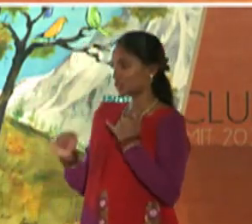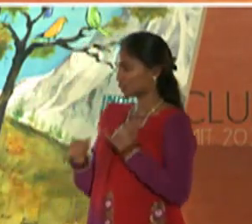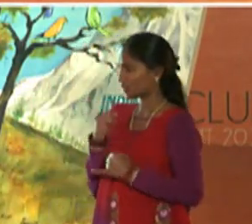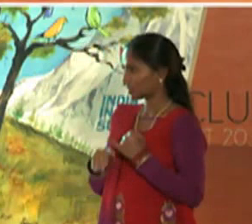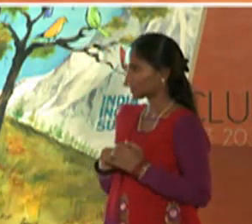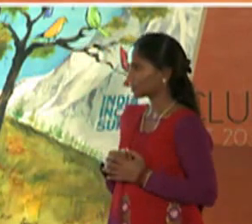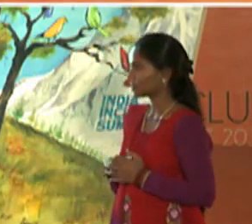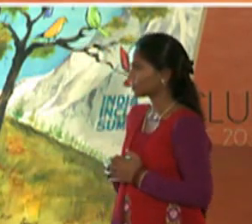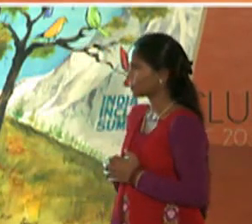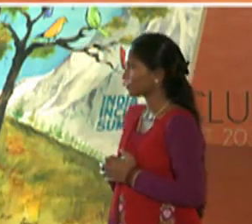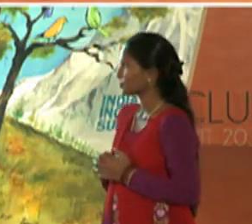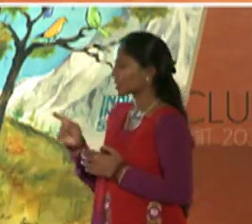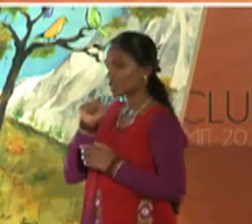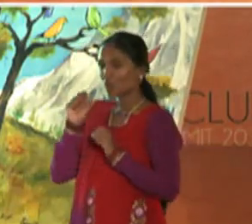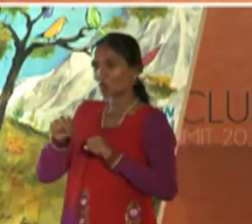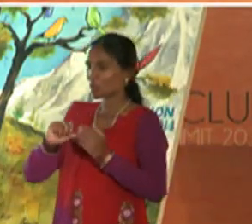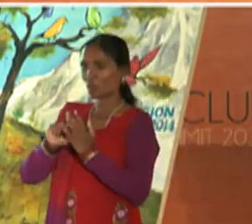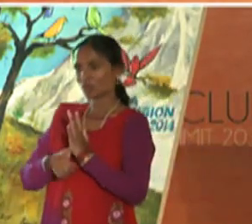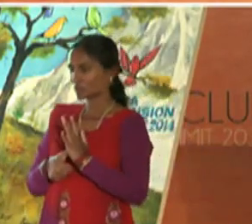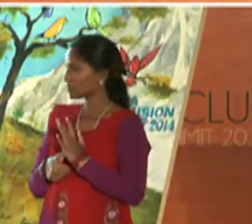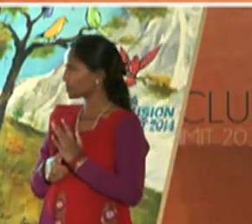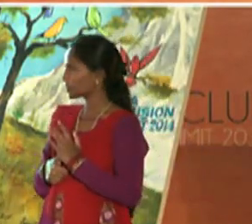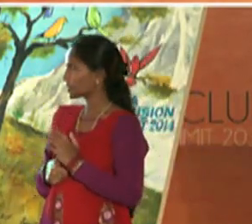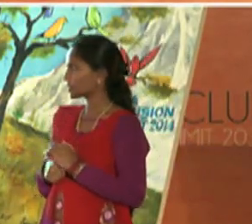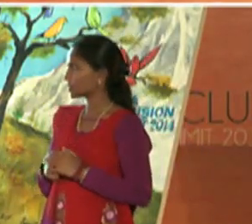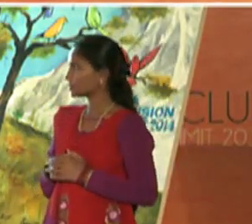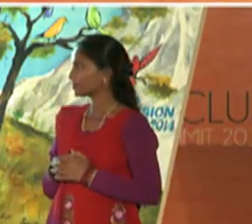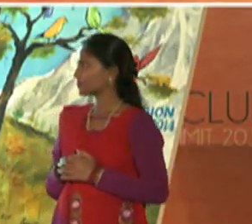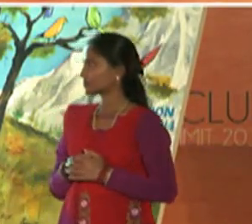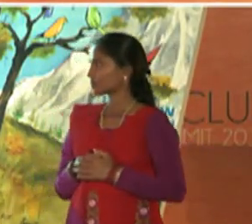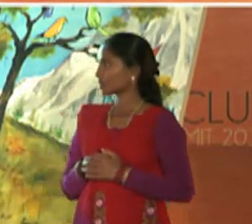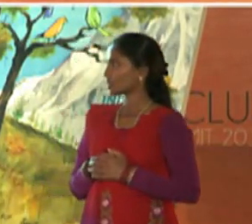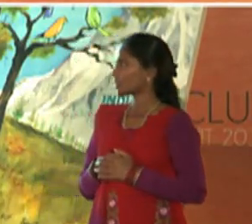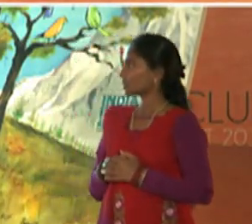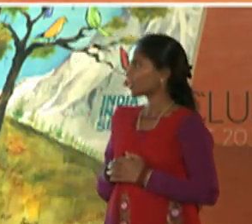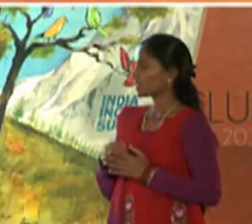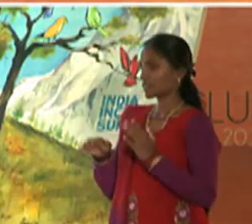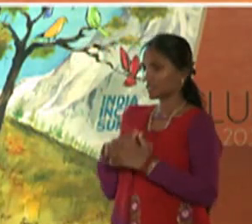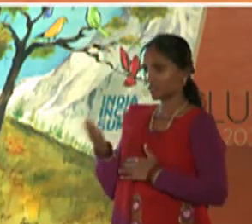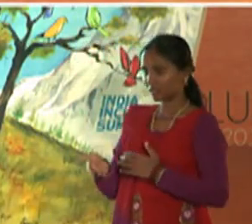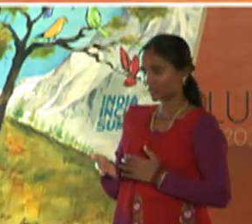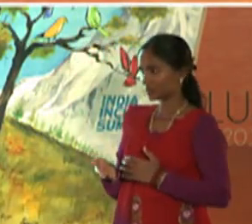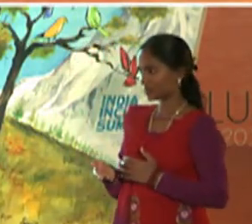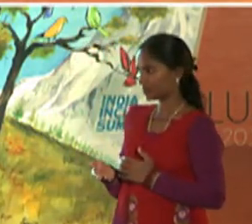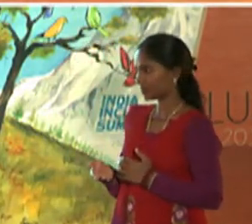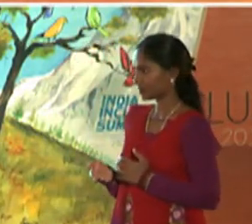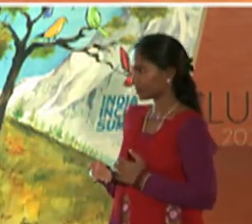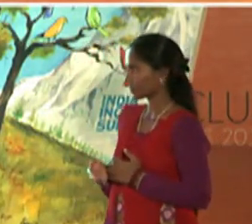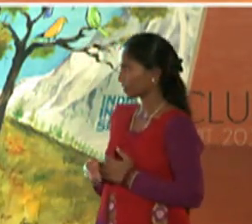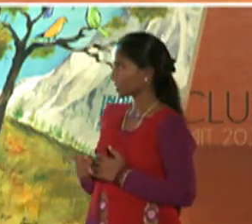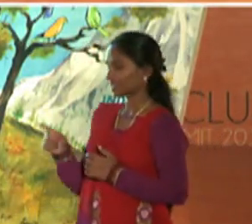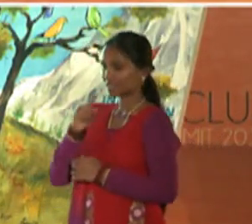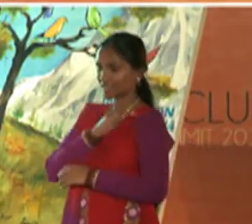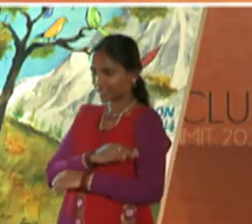where they think this is not possible, and there are such simple solutions to make it work. And as is the rule with,